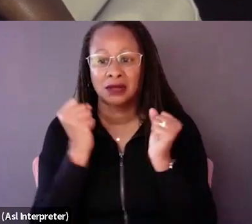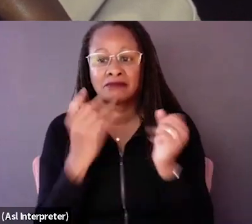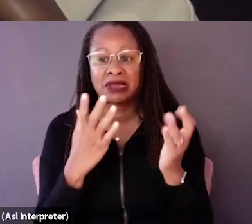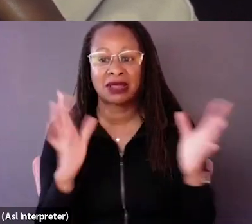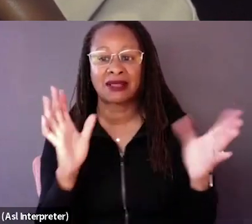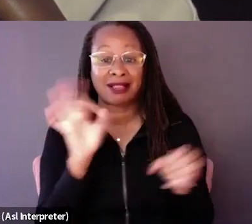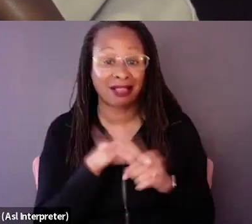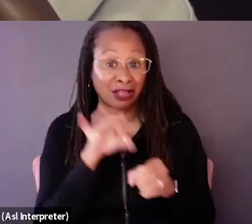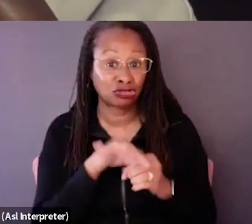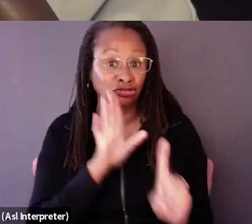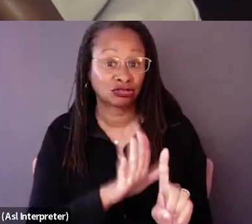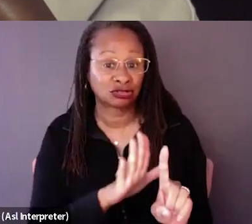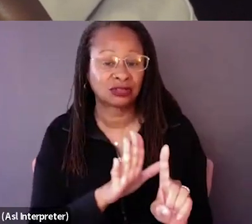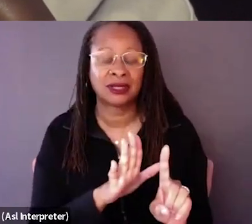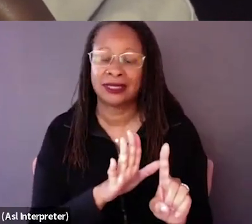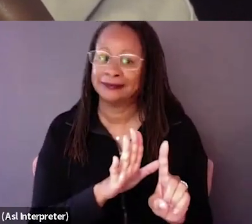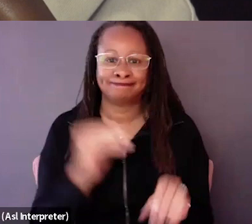just like Matt said, the